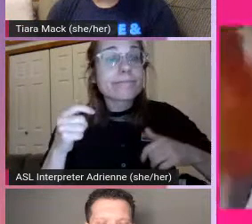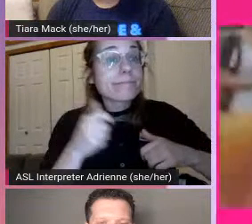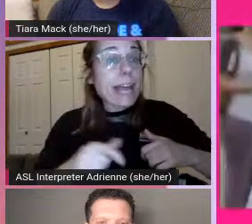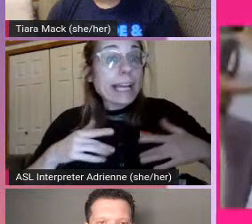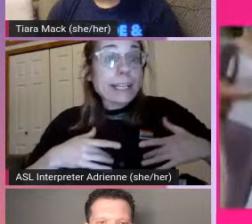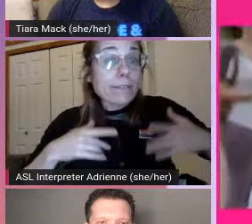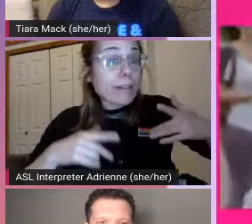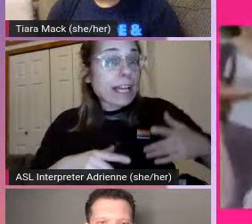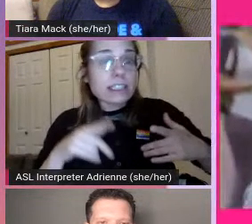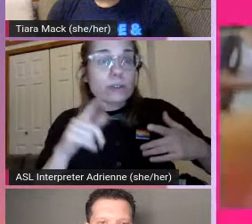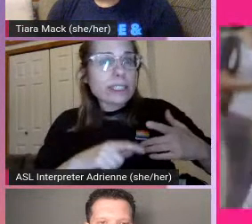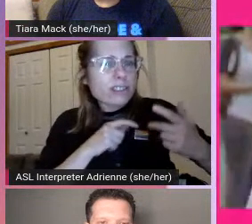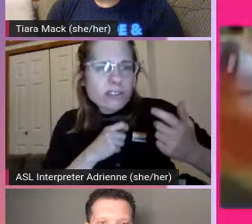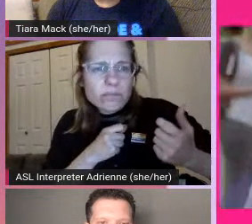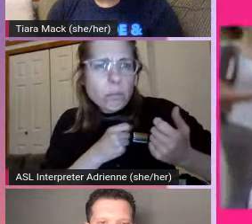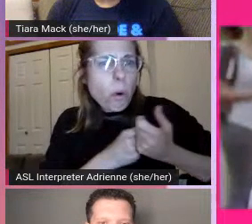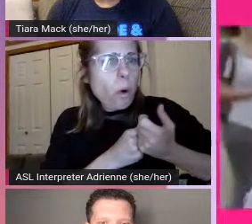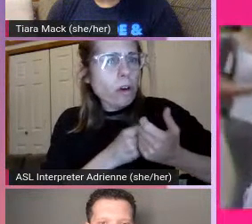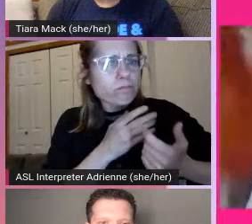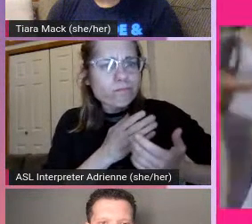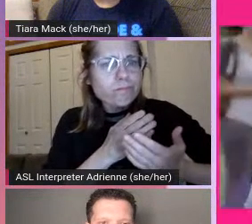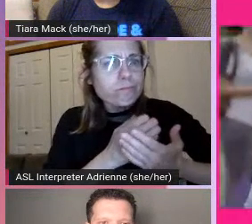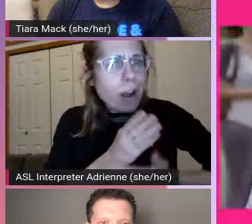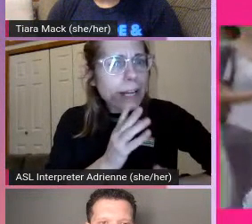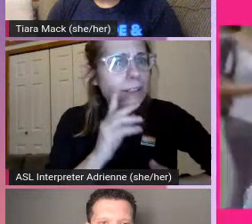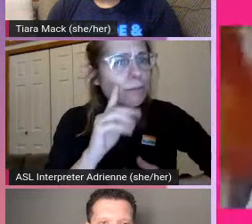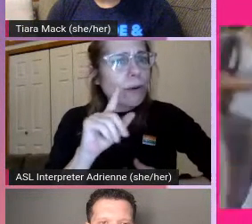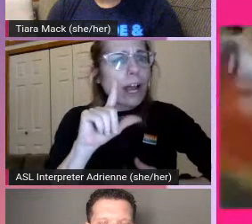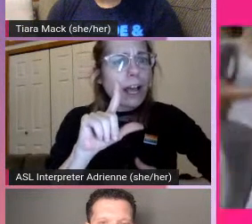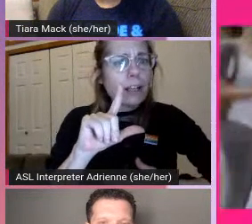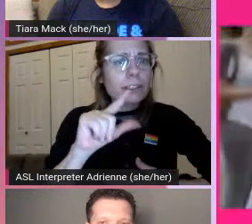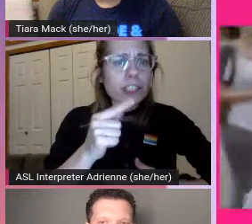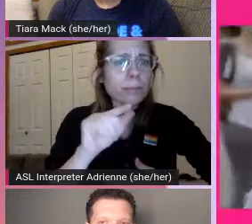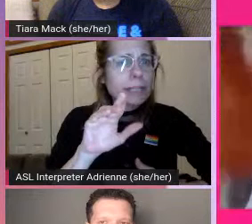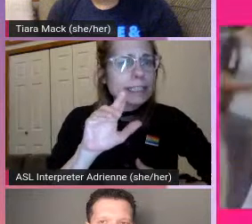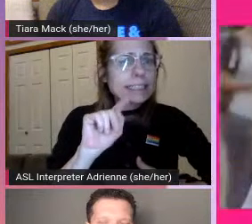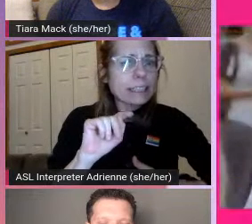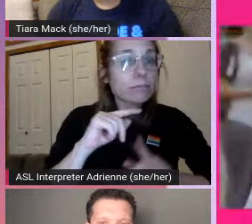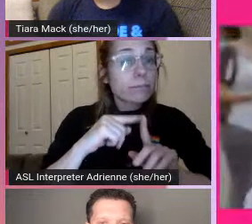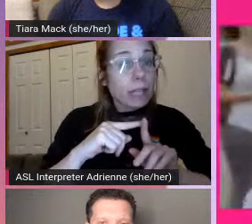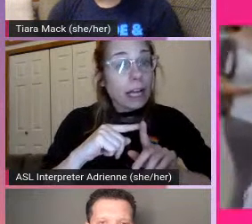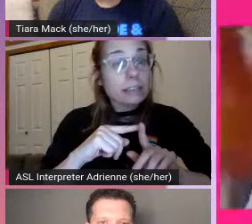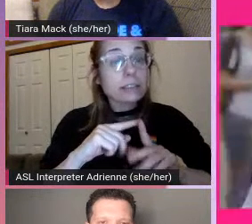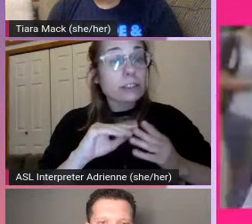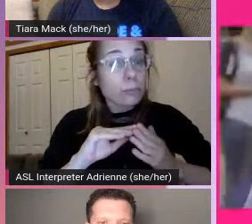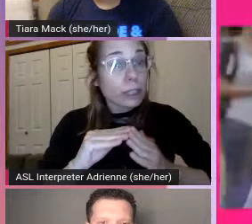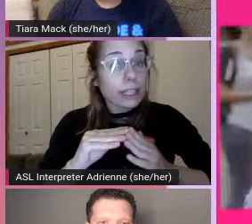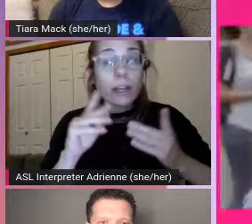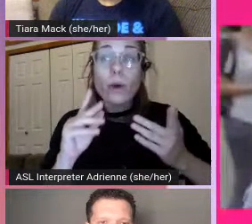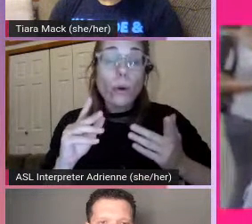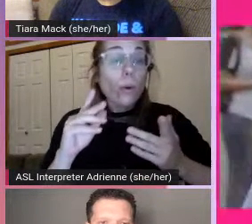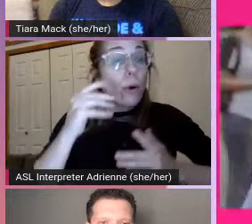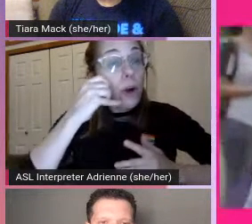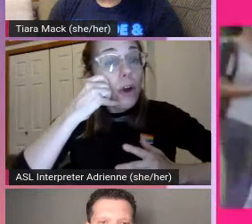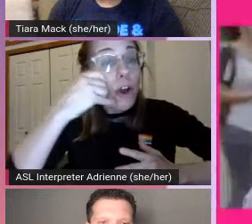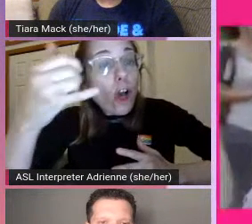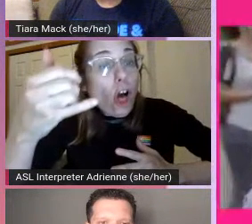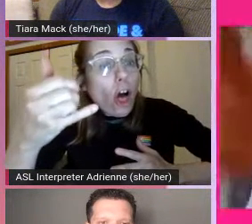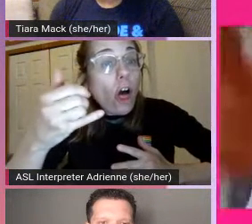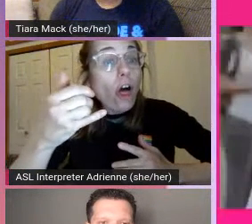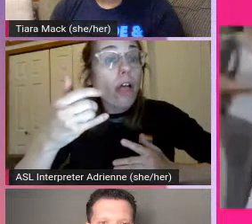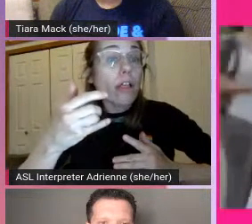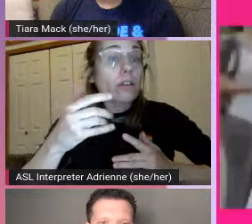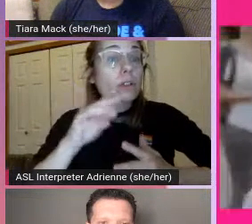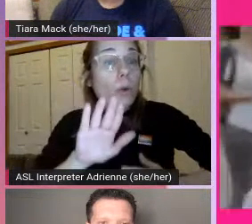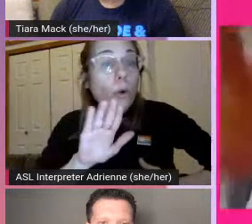LGBTQ+ community. Calling your legislator, sending them a letter, sending them a postcard, making sure